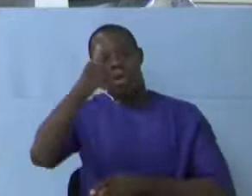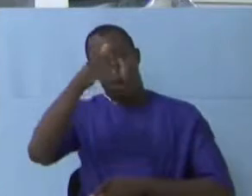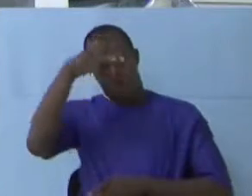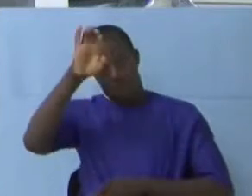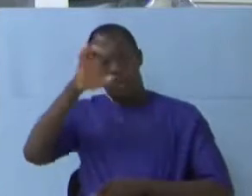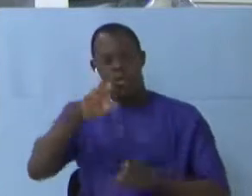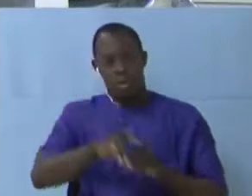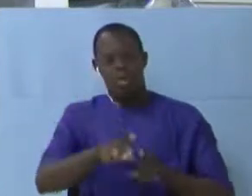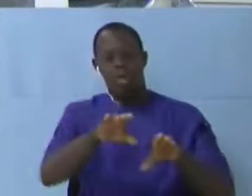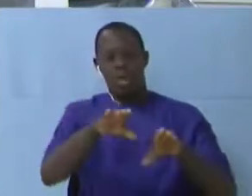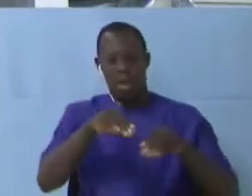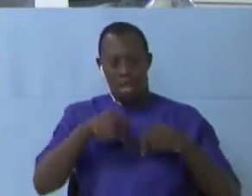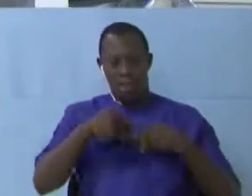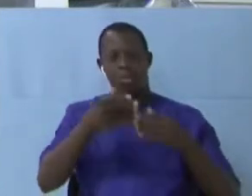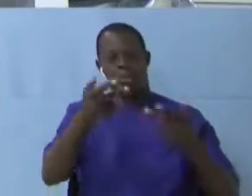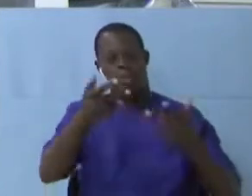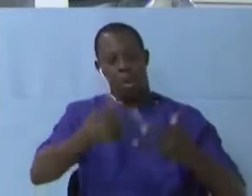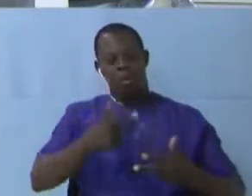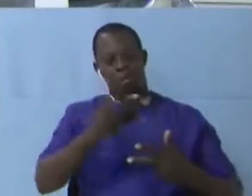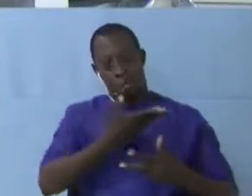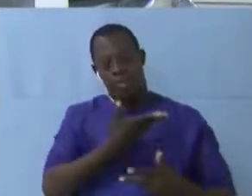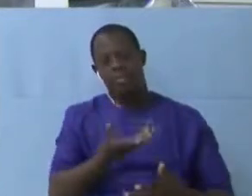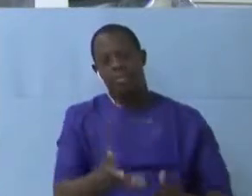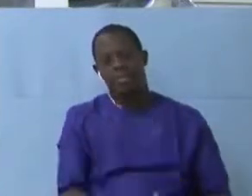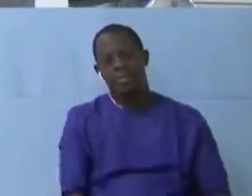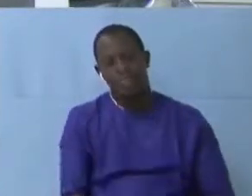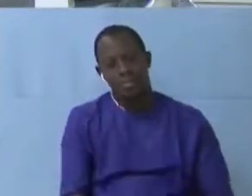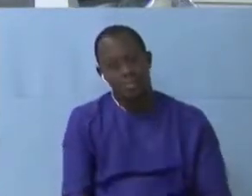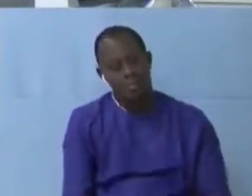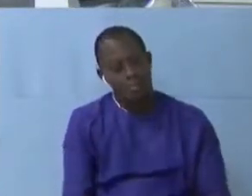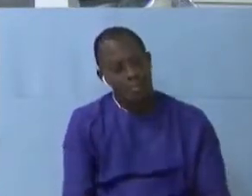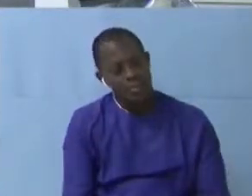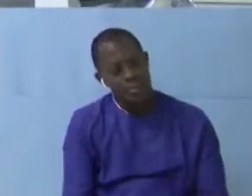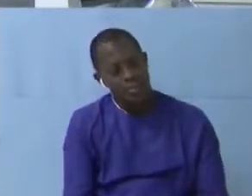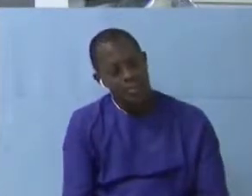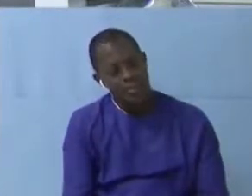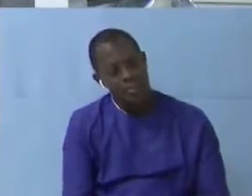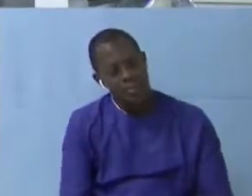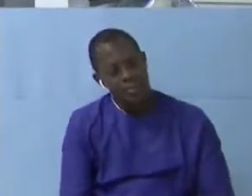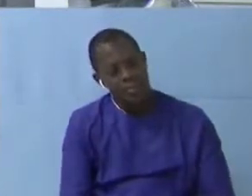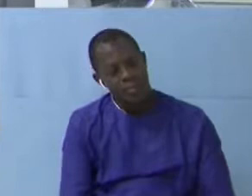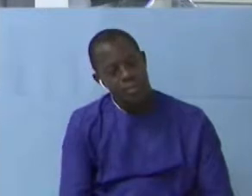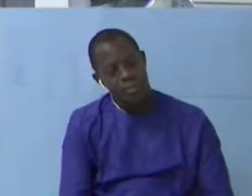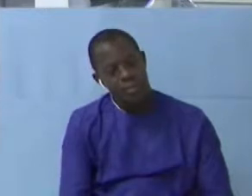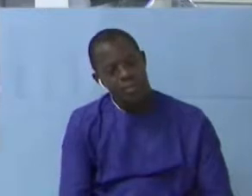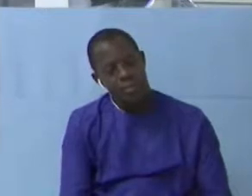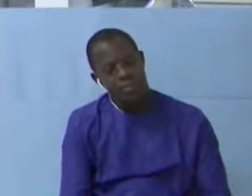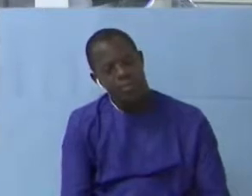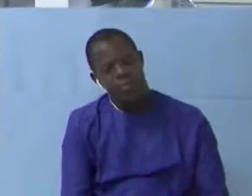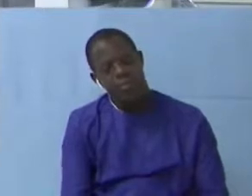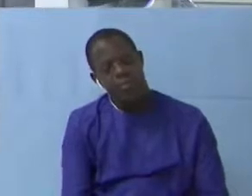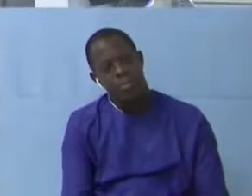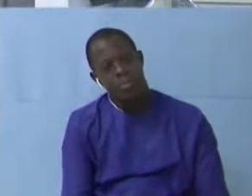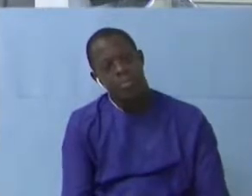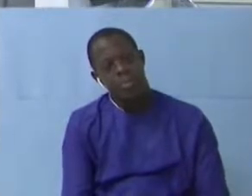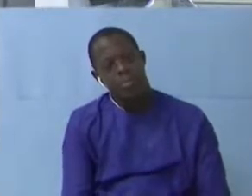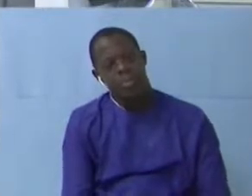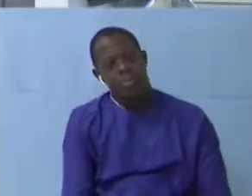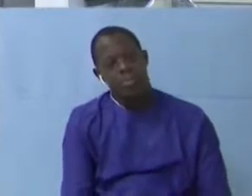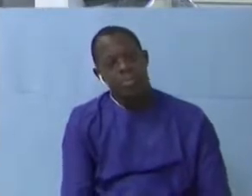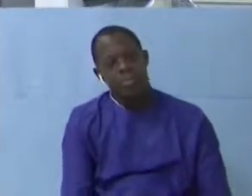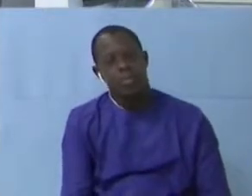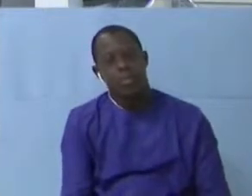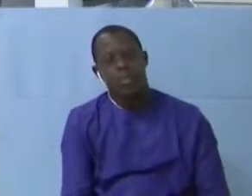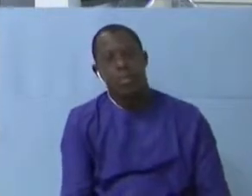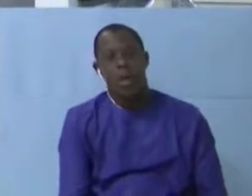yooyu nga xam ne nii ay penc lañ mu tudd noonu yëpp ñëw nañ tey tamit dal dinañ yéwén. But decrees